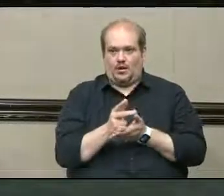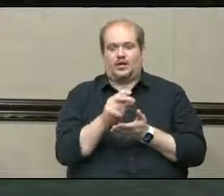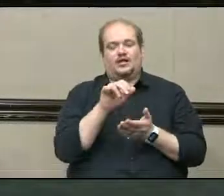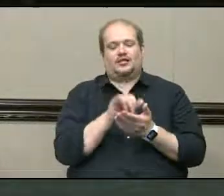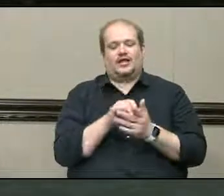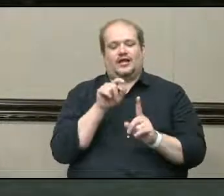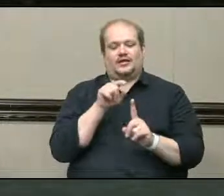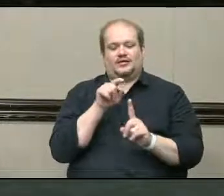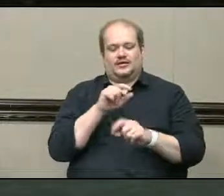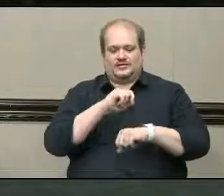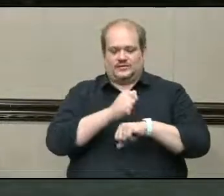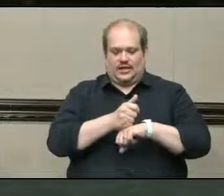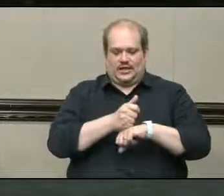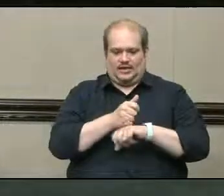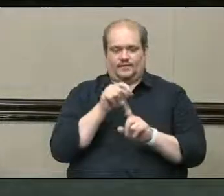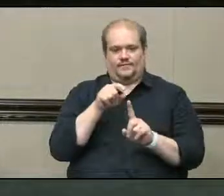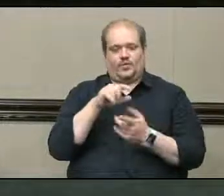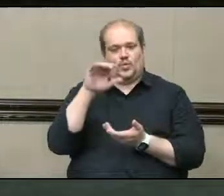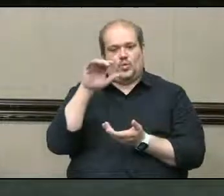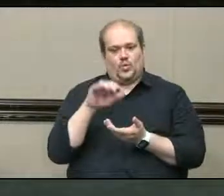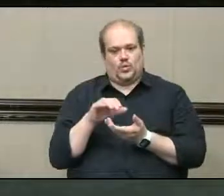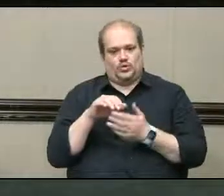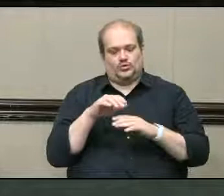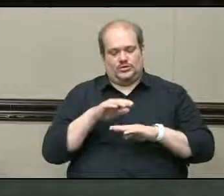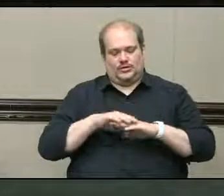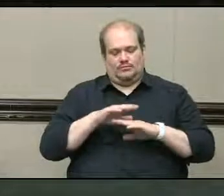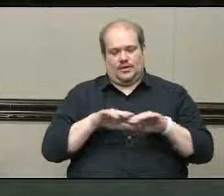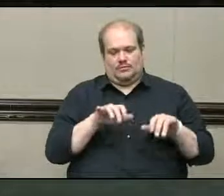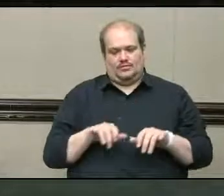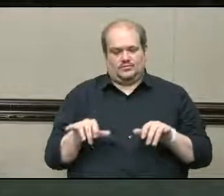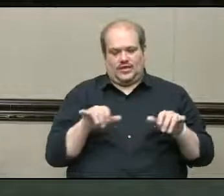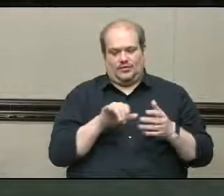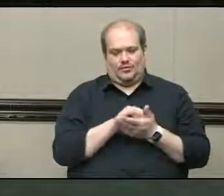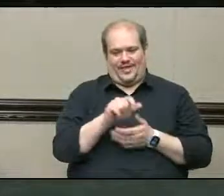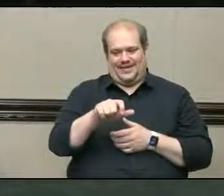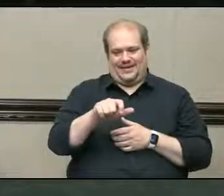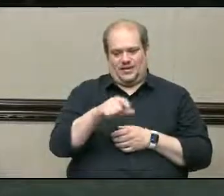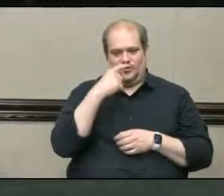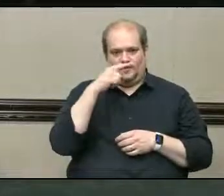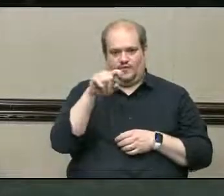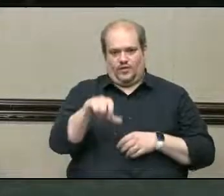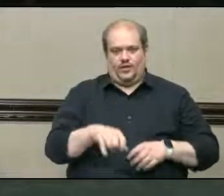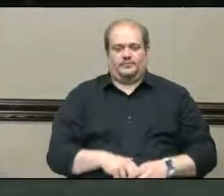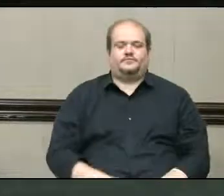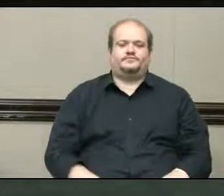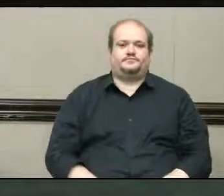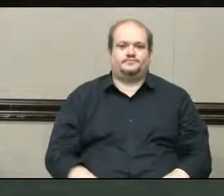just setting and reducing a minimum standard that is needed for that.